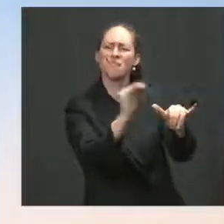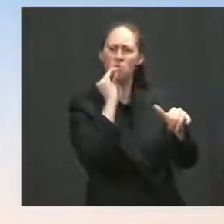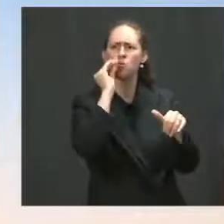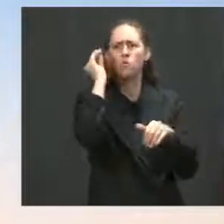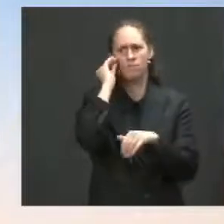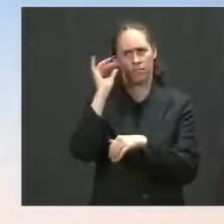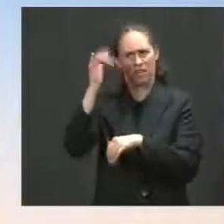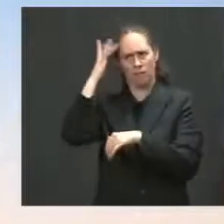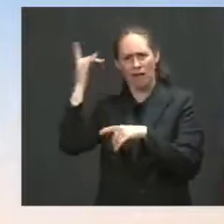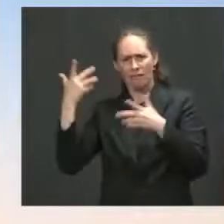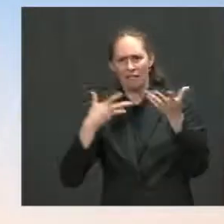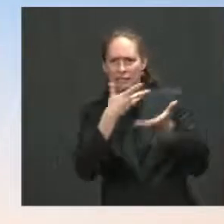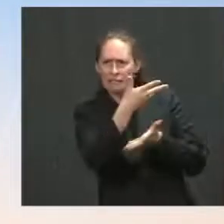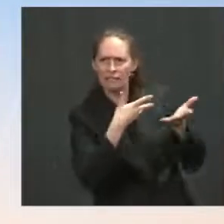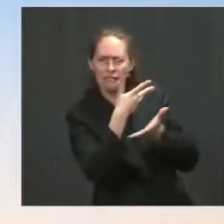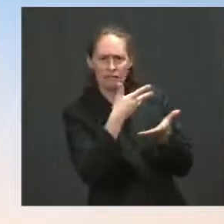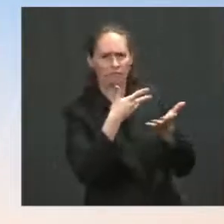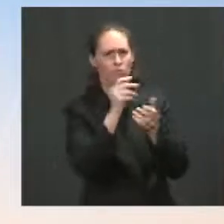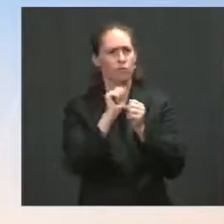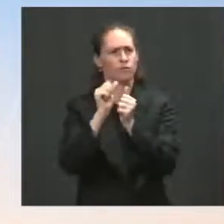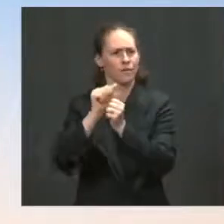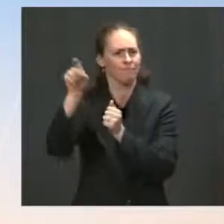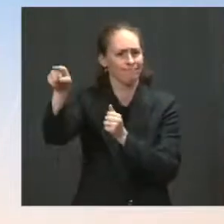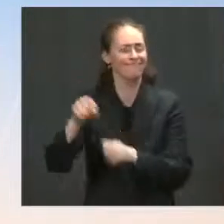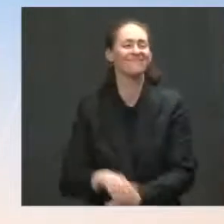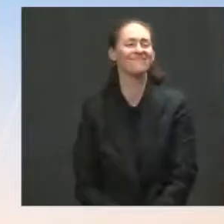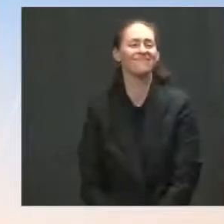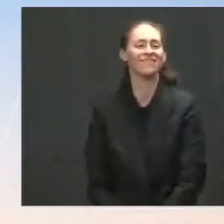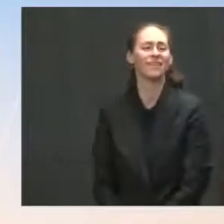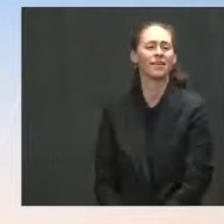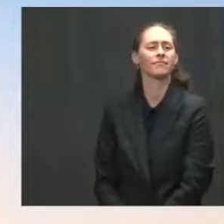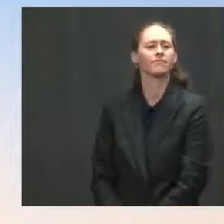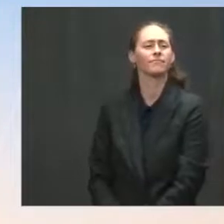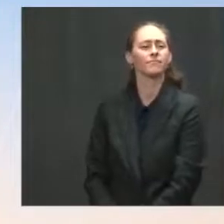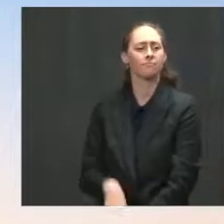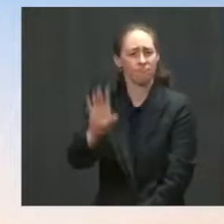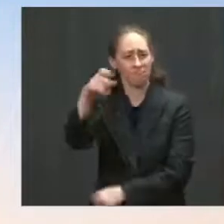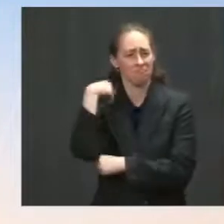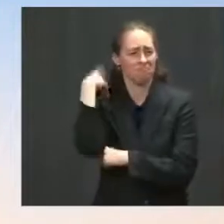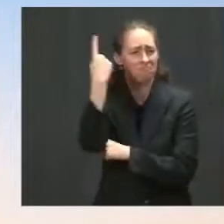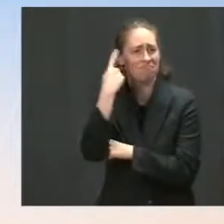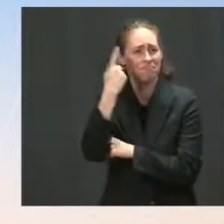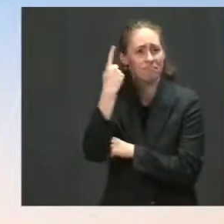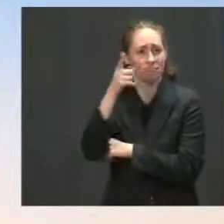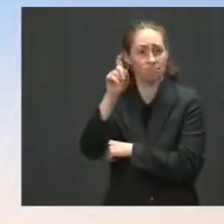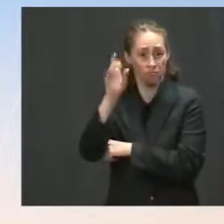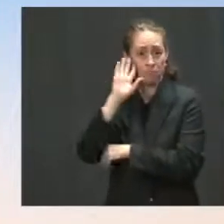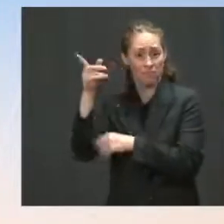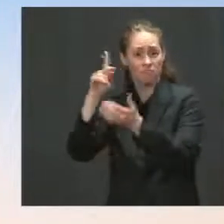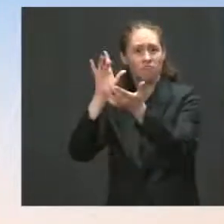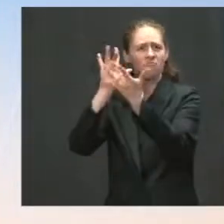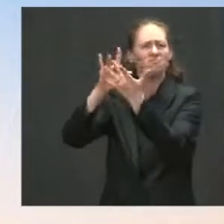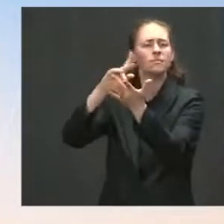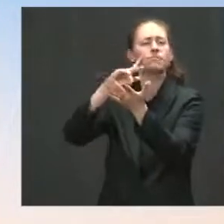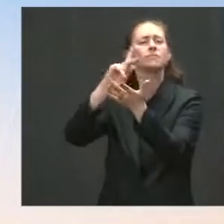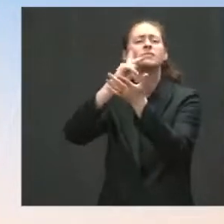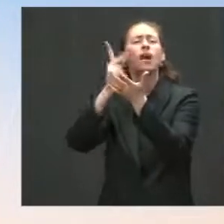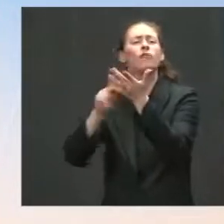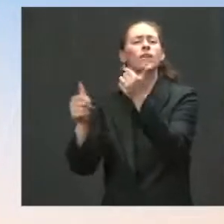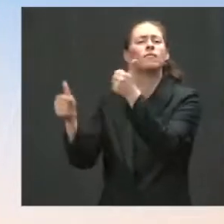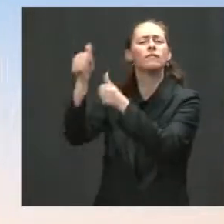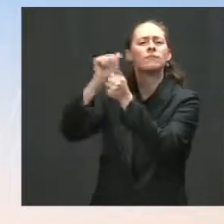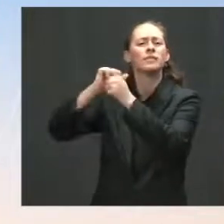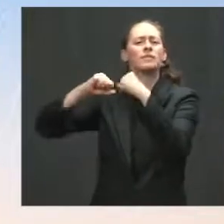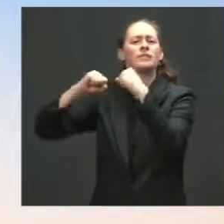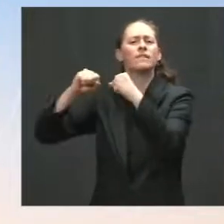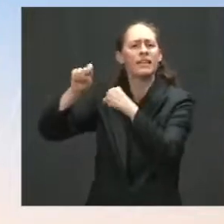don't mind, I know that the president has asked the defense secretary to look into the possibility of making the COVID vaccine mandatory for